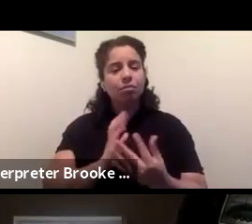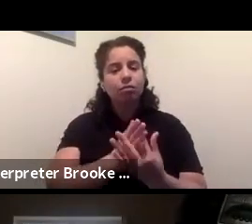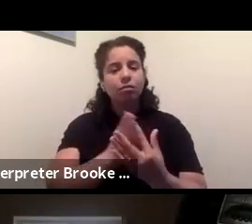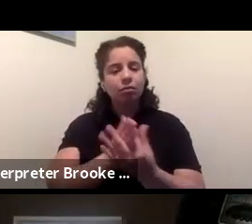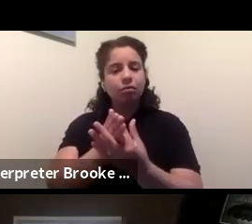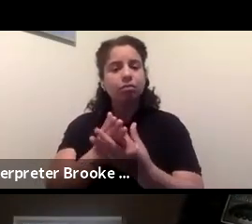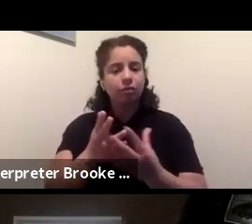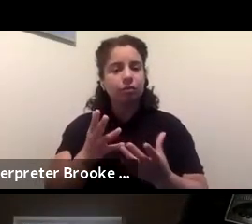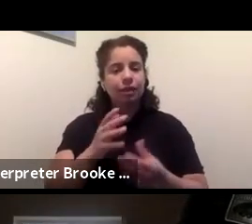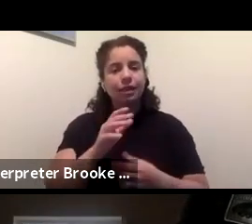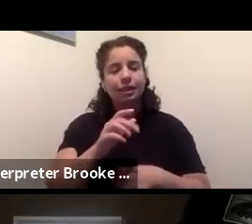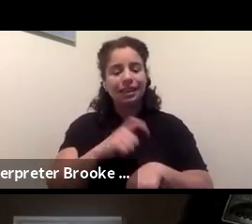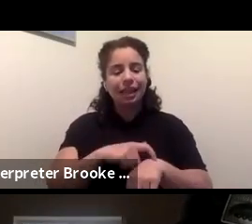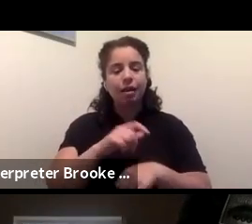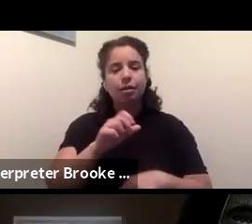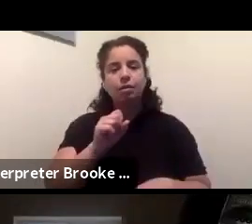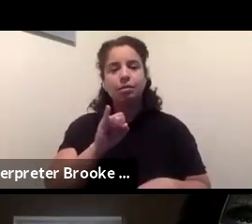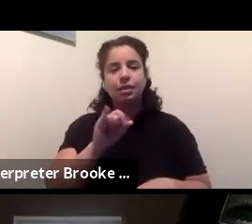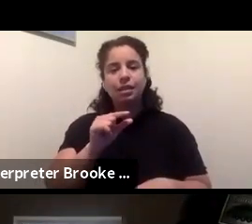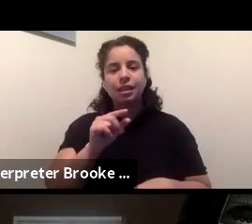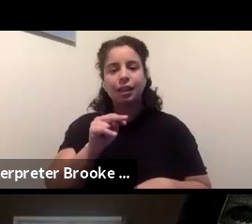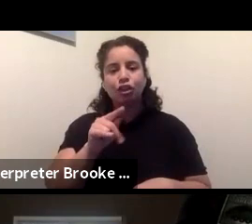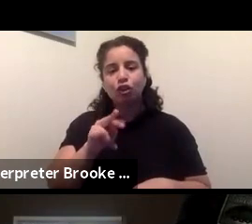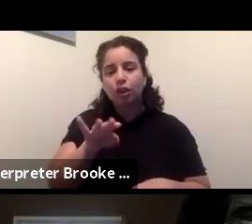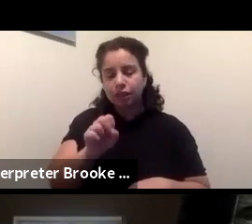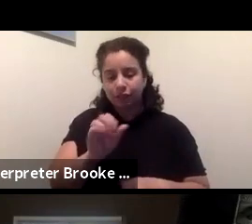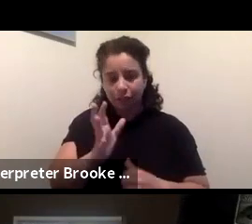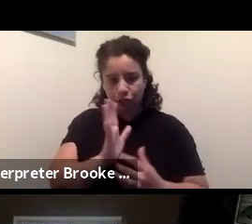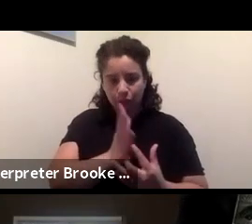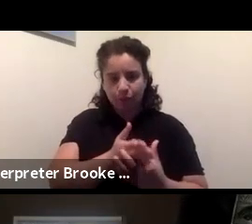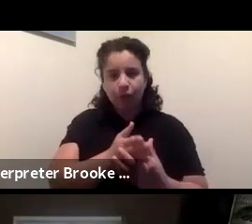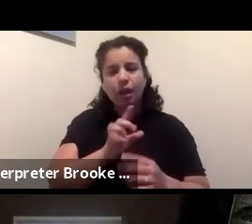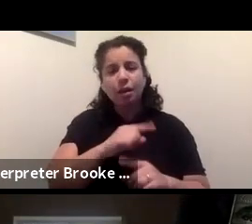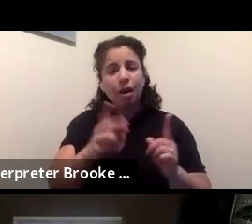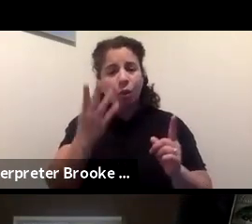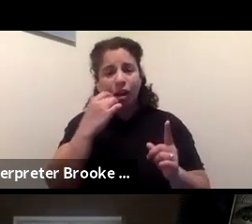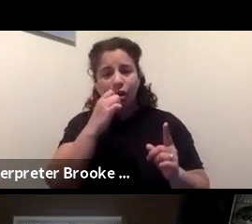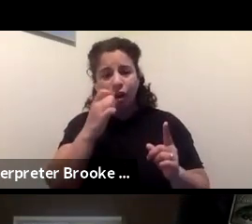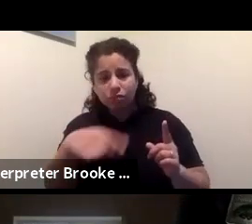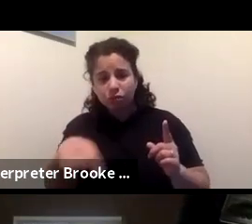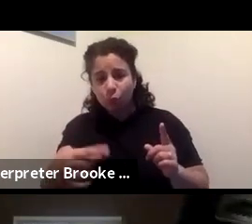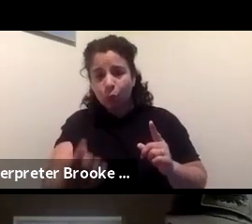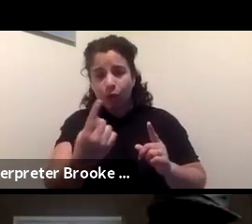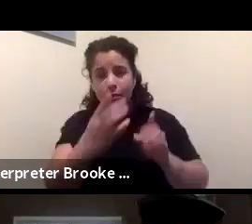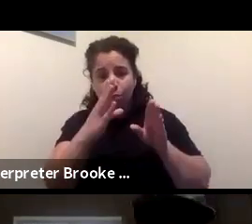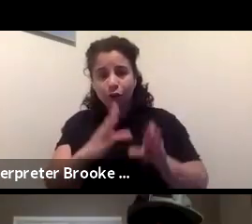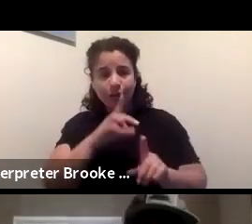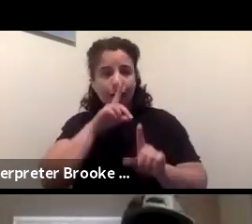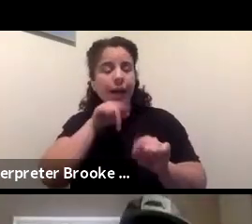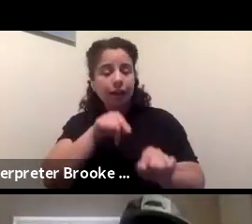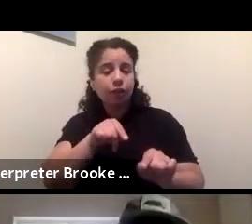I'm curious, this was the one that I thought we might want to just have one answer to. How do digital and web-based